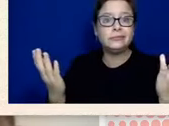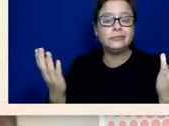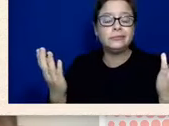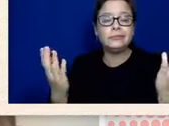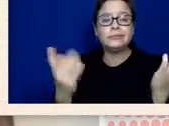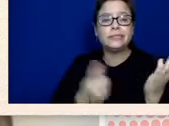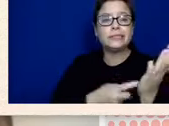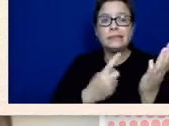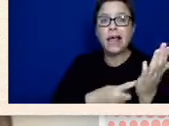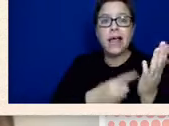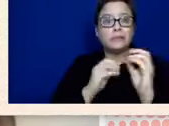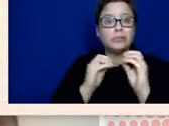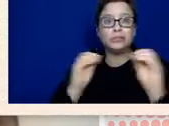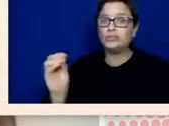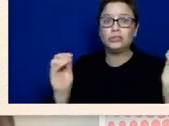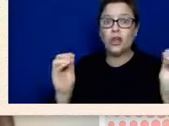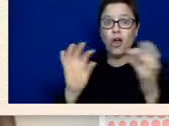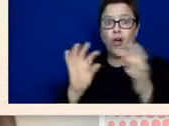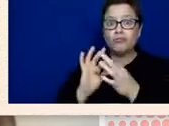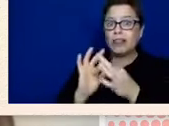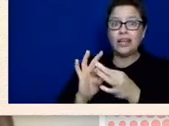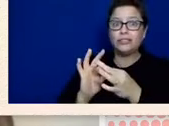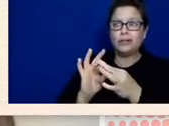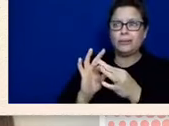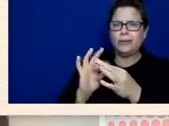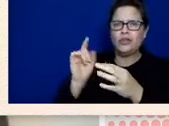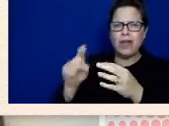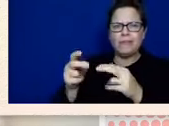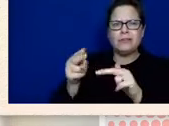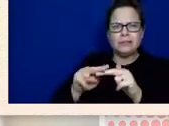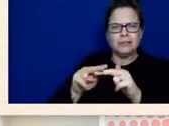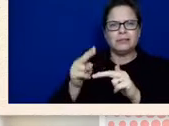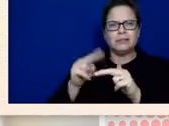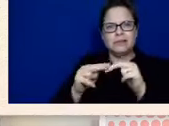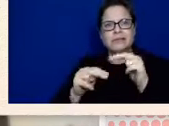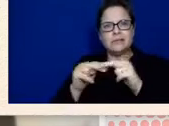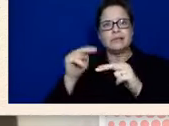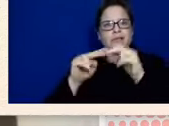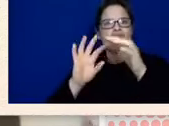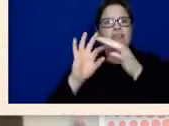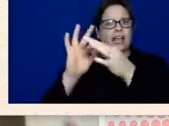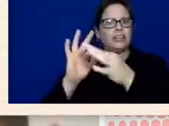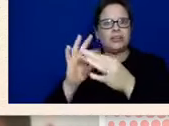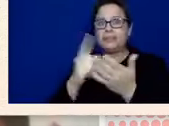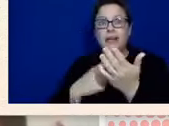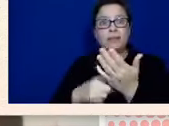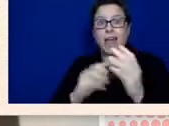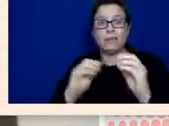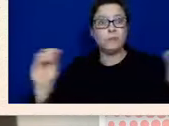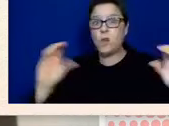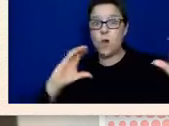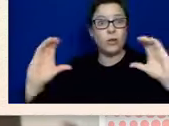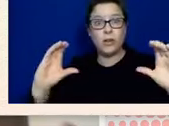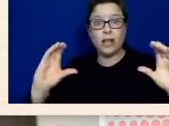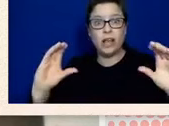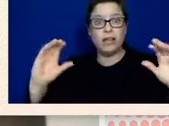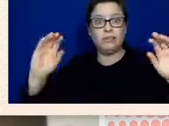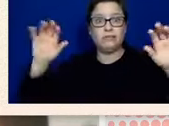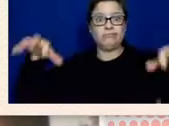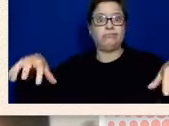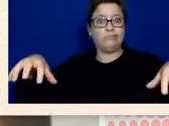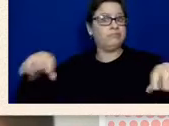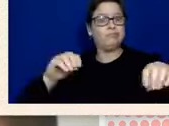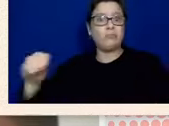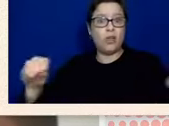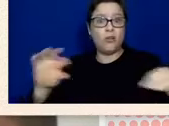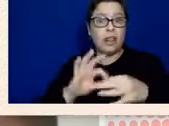there is no relationship if you can't really build upon that. Now, I know you were mentioning to me about the whole term when it